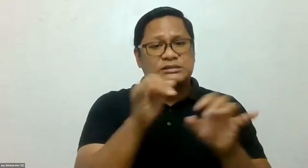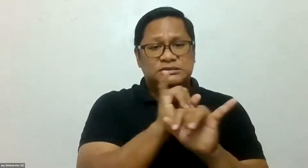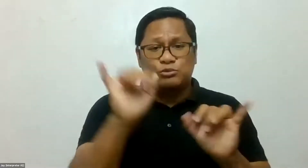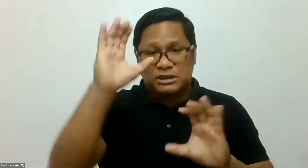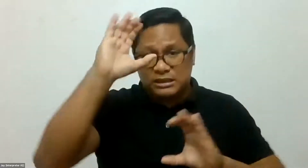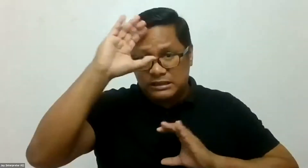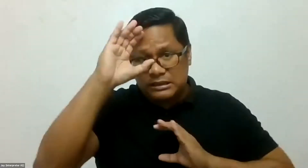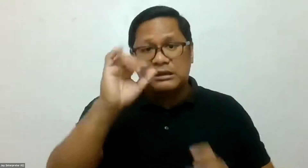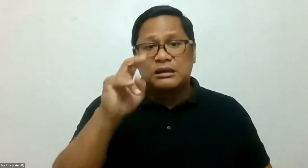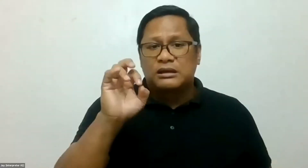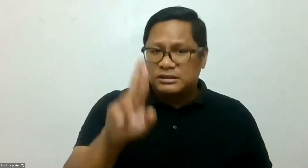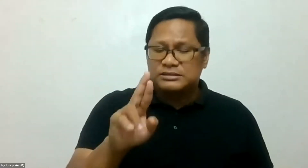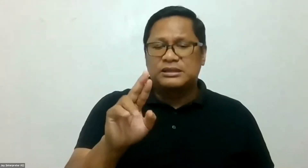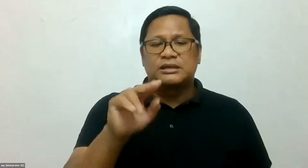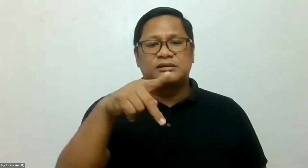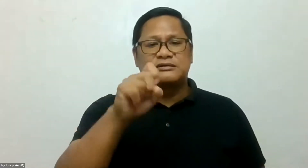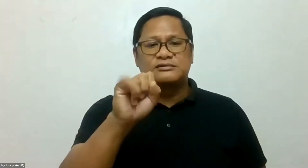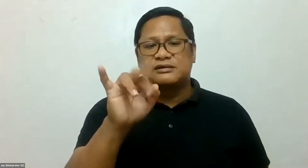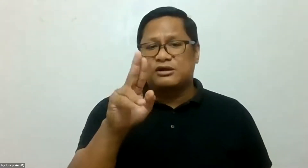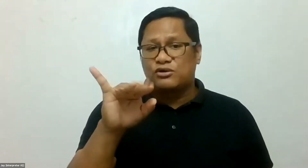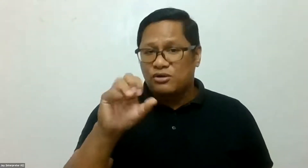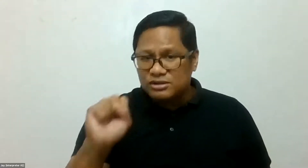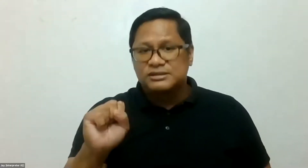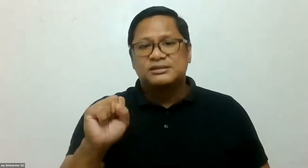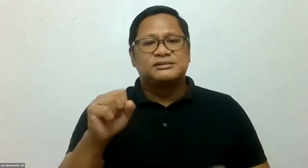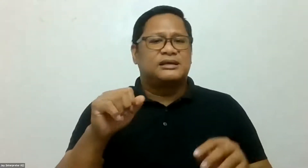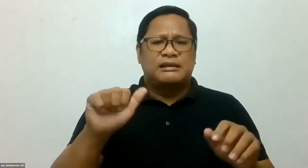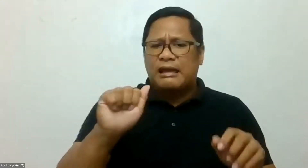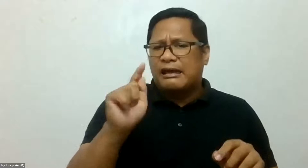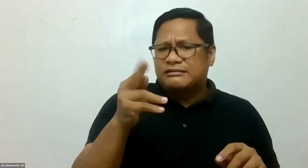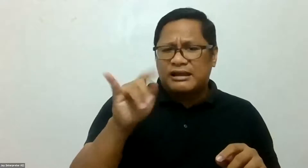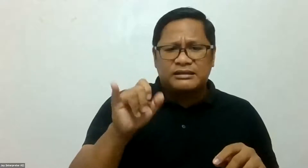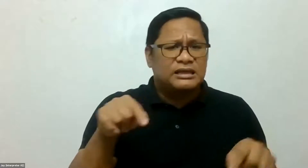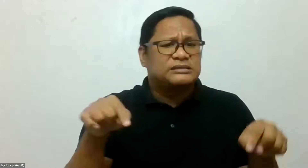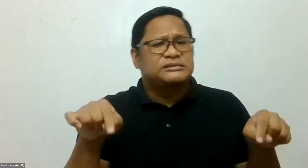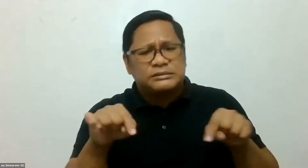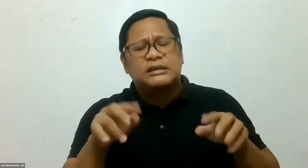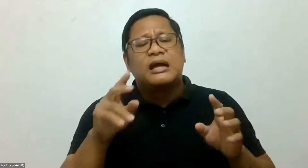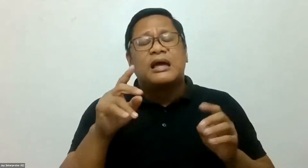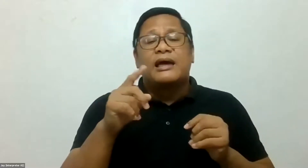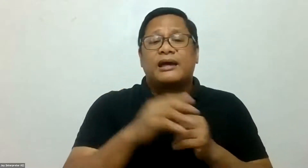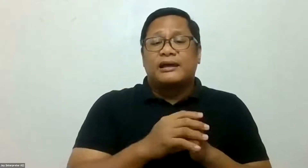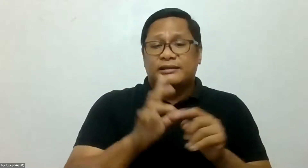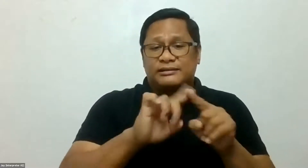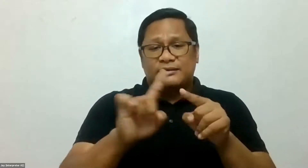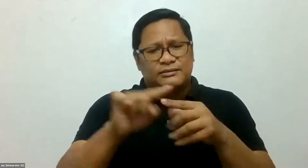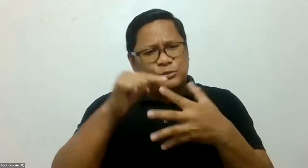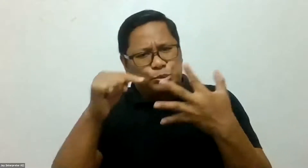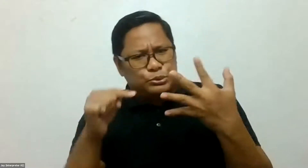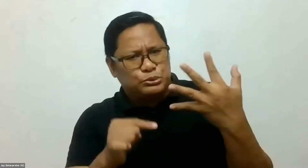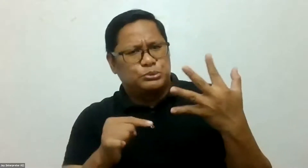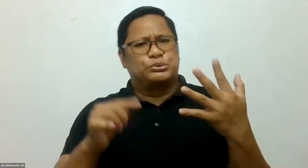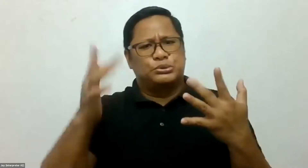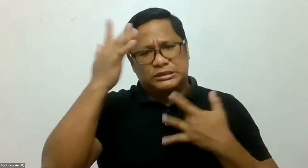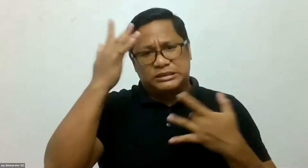course, psoriasis and psoriatic arthritis, epilepsy, mental health conditions, lupus, chronic